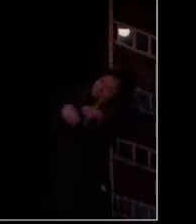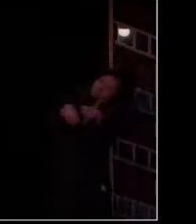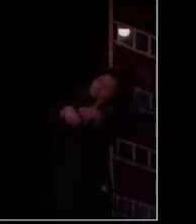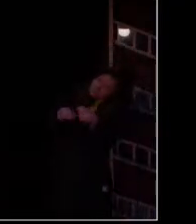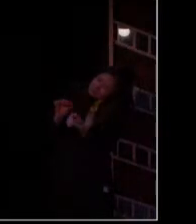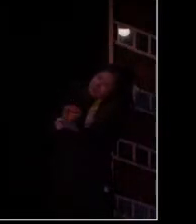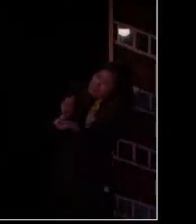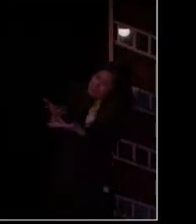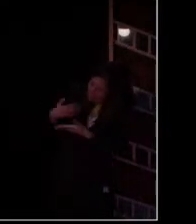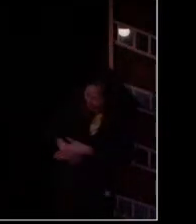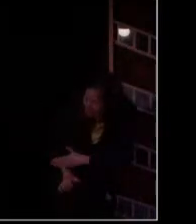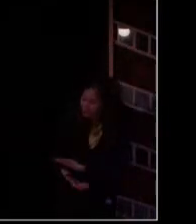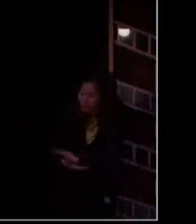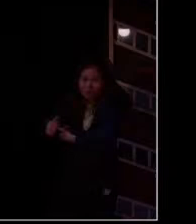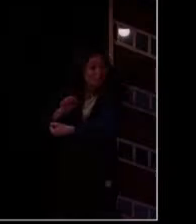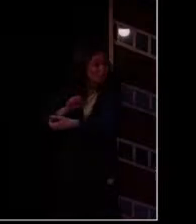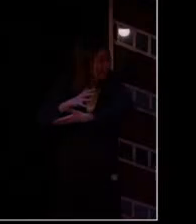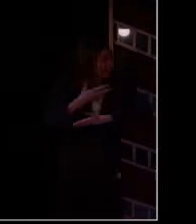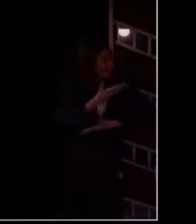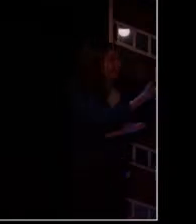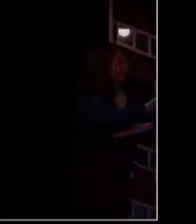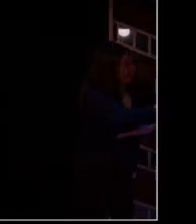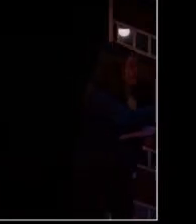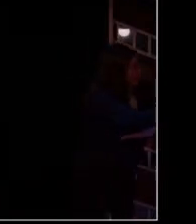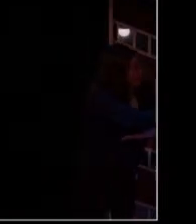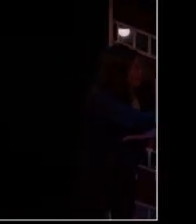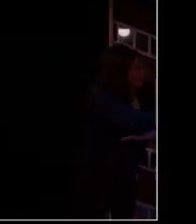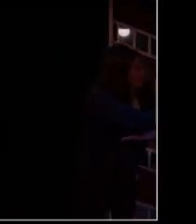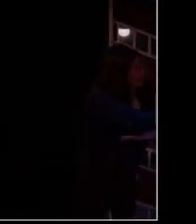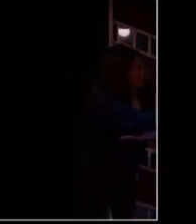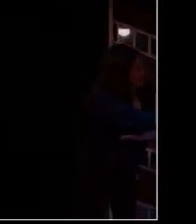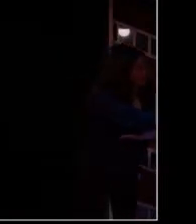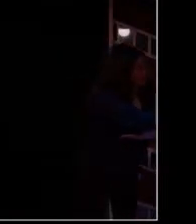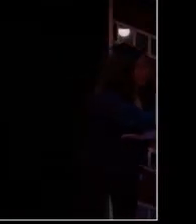process. And so now